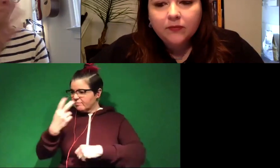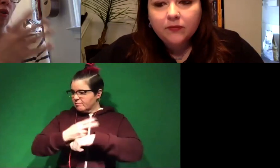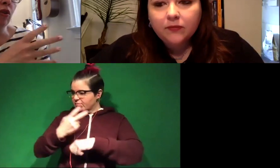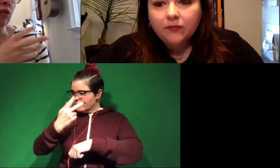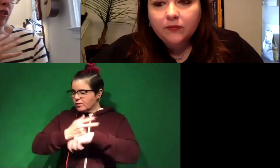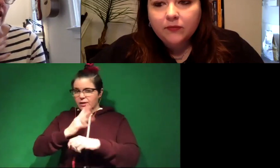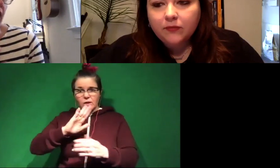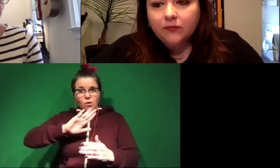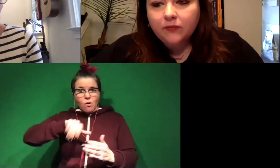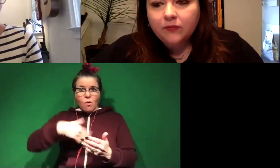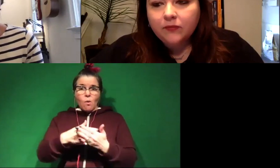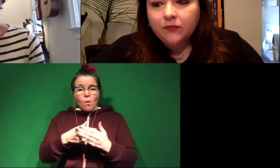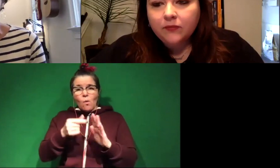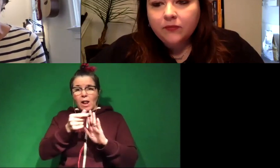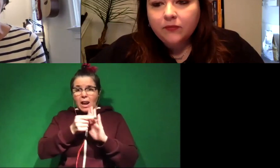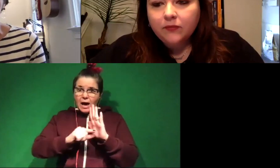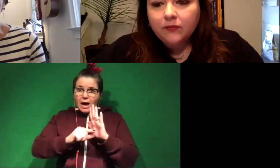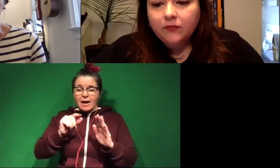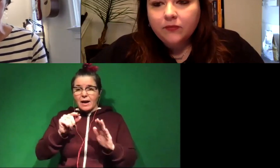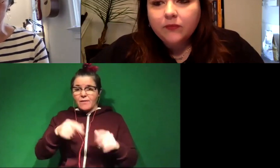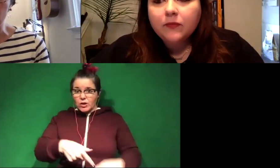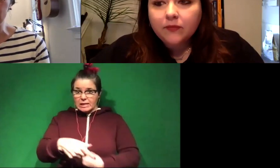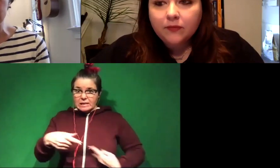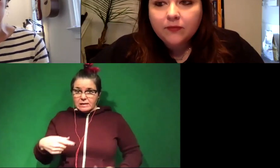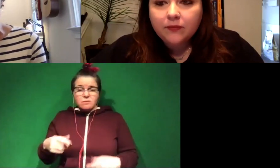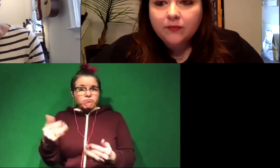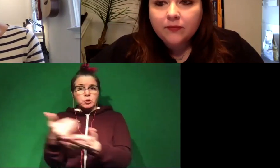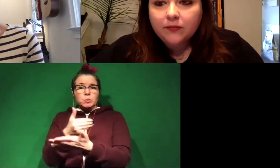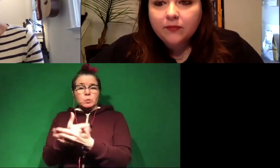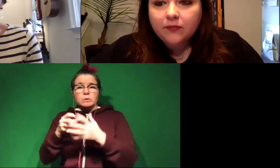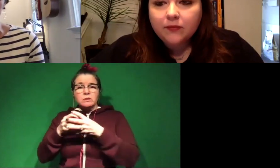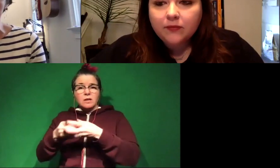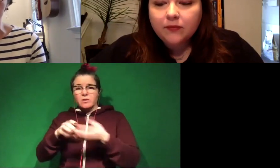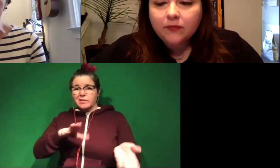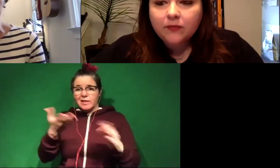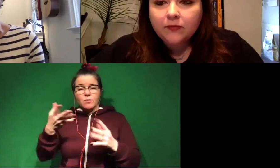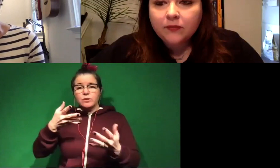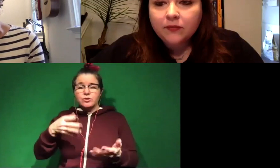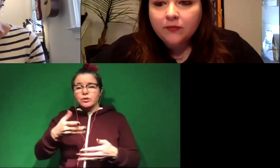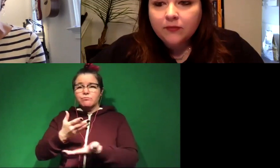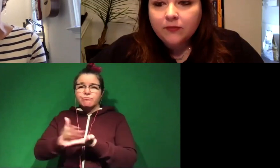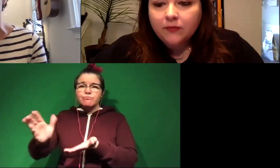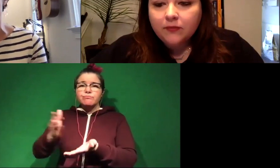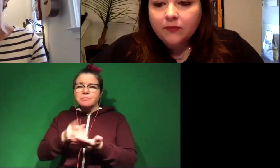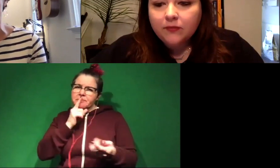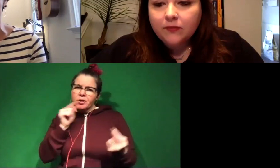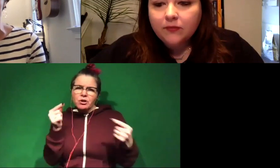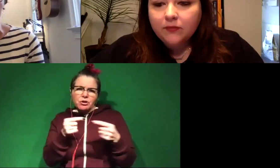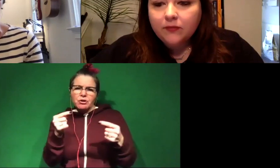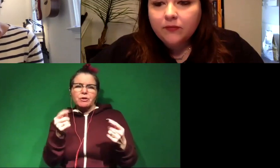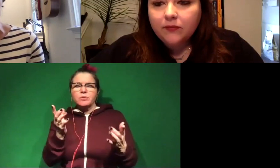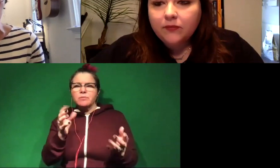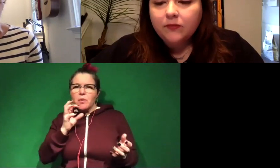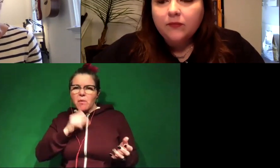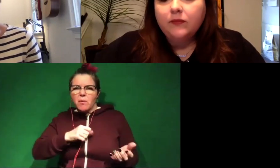the whole lining of your intestine is all new cells. And so the dead cells just get shed off, not because they're hurt, just because they're older and